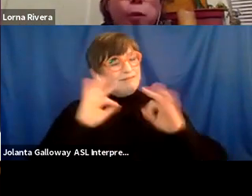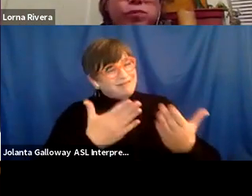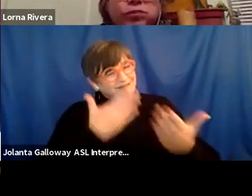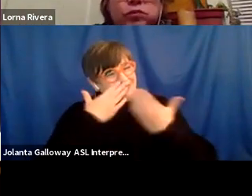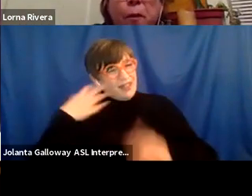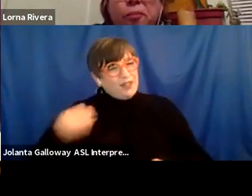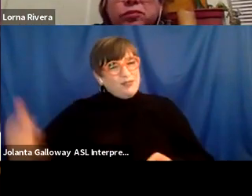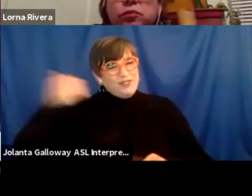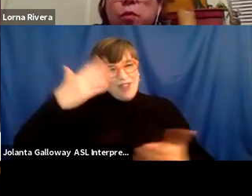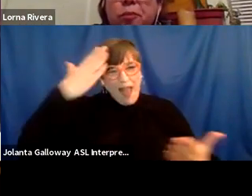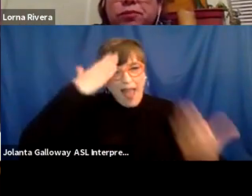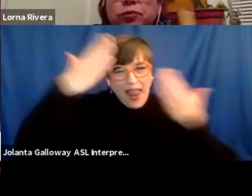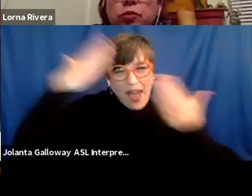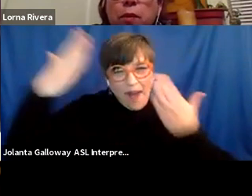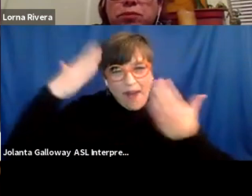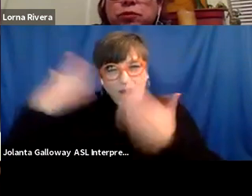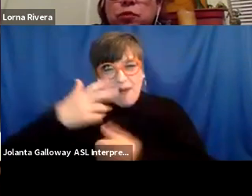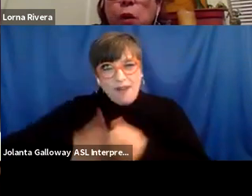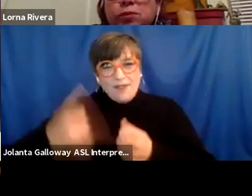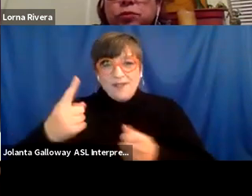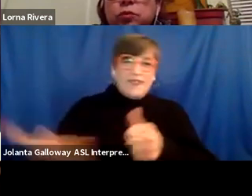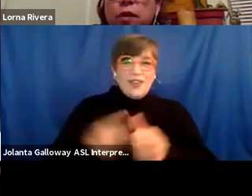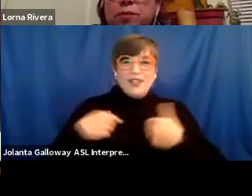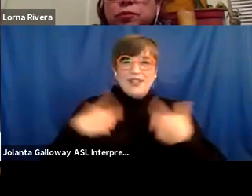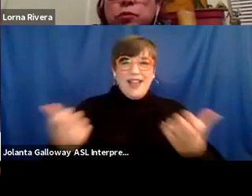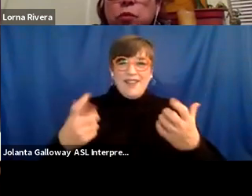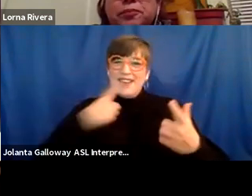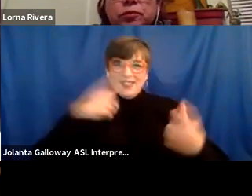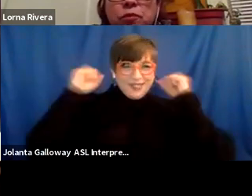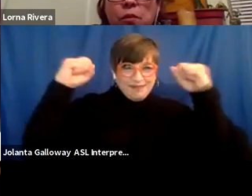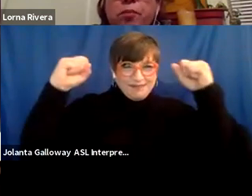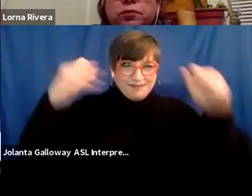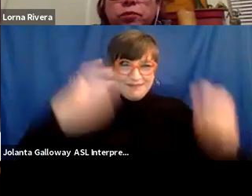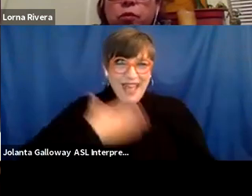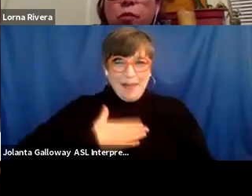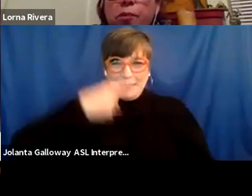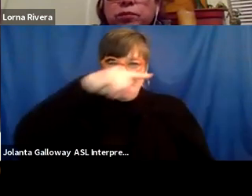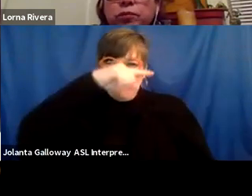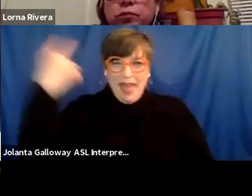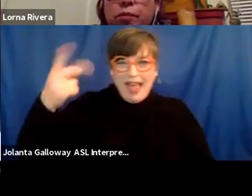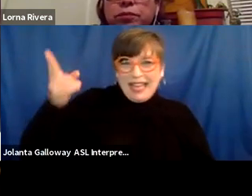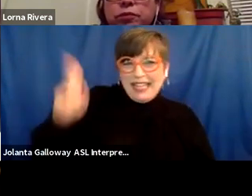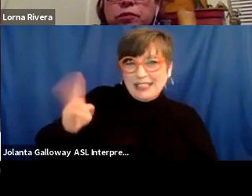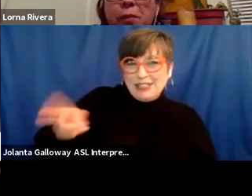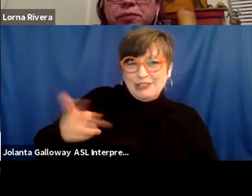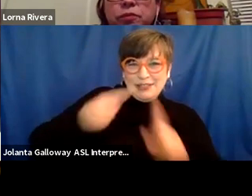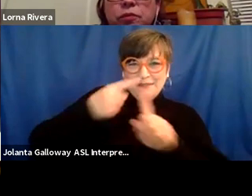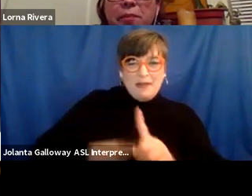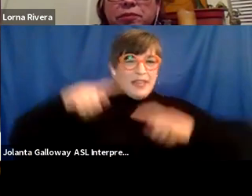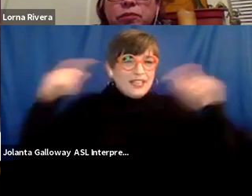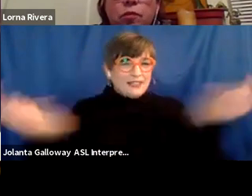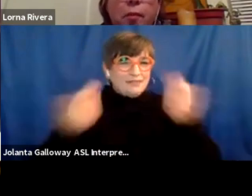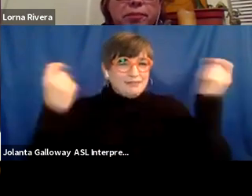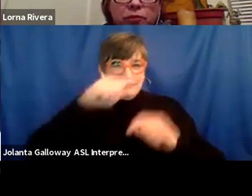everyone. First, I want to say happy Black History Month in the spirit of celebrating Black individuals,